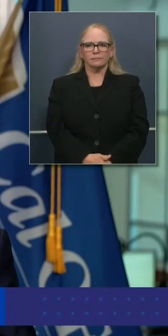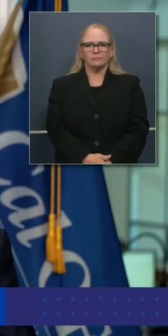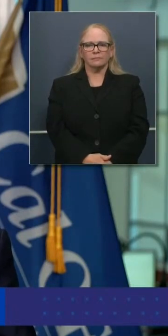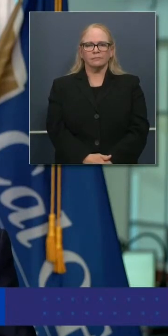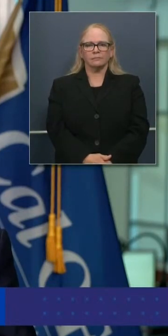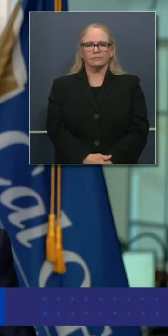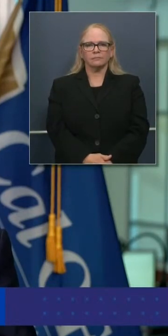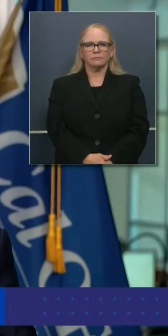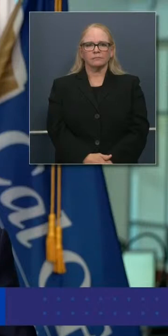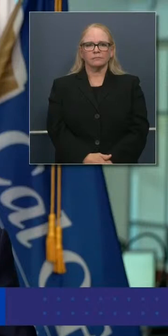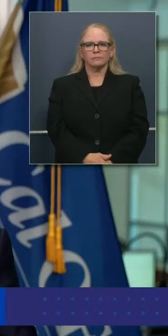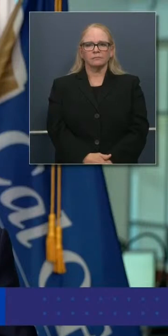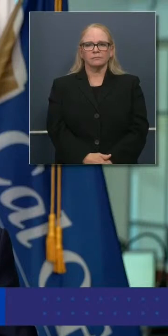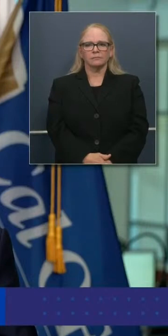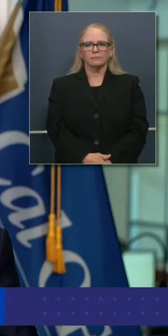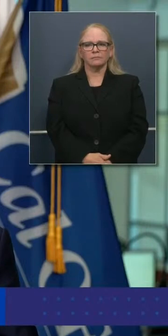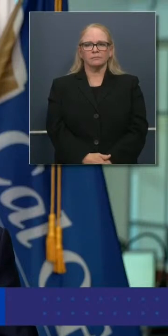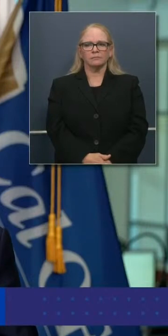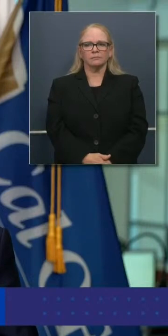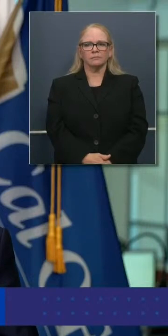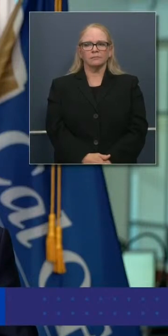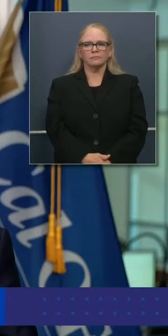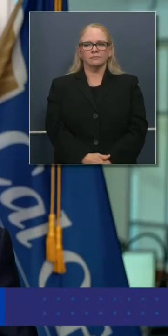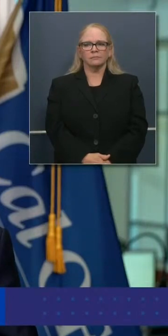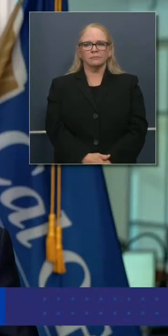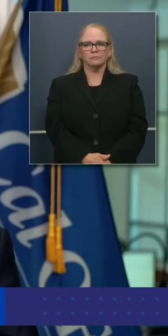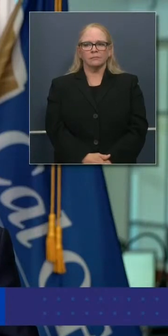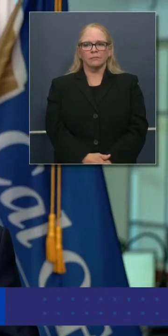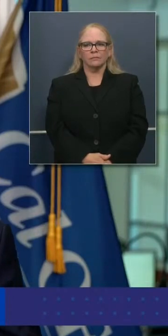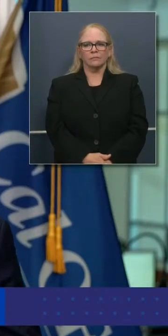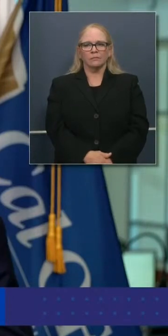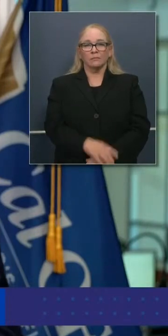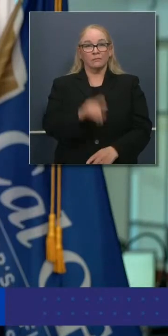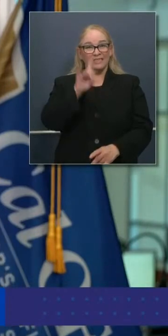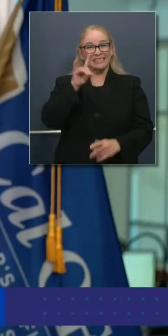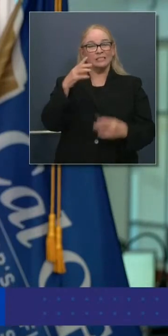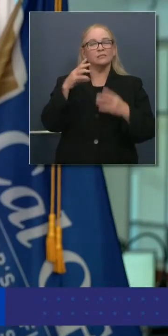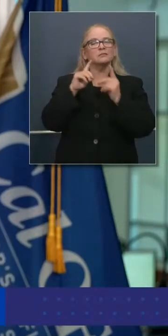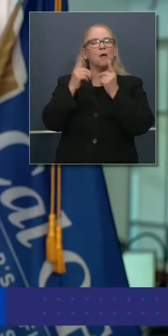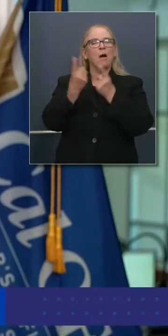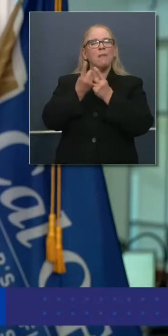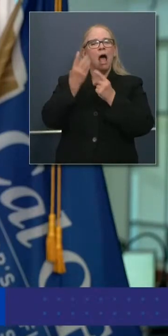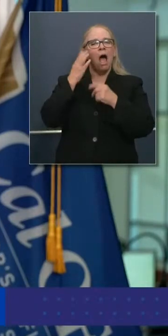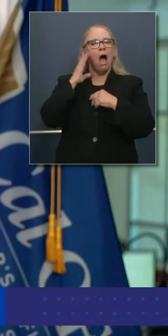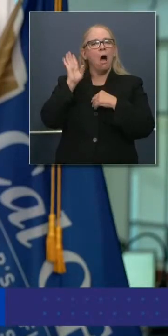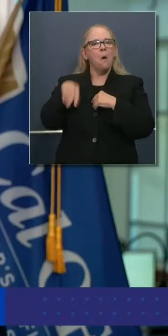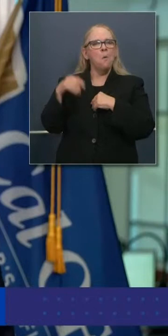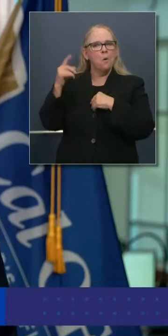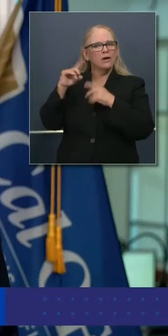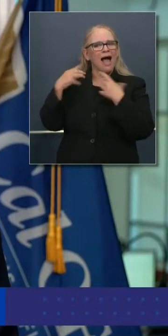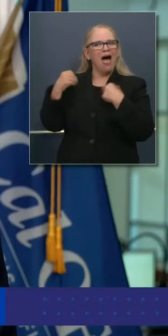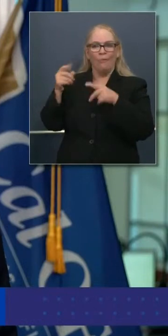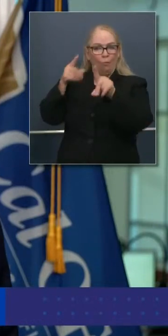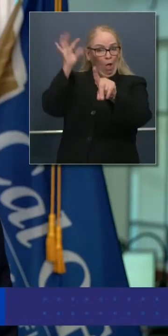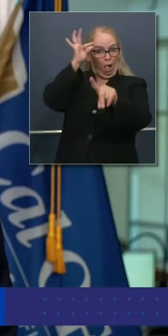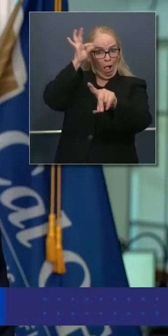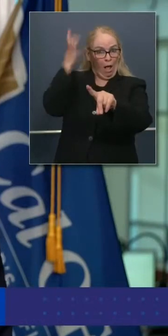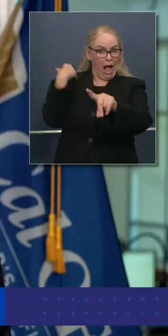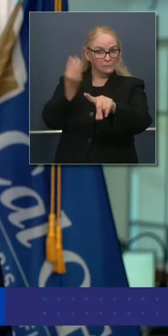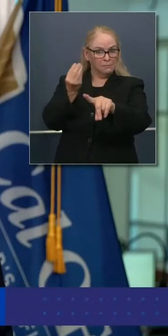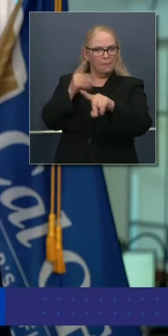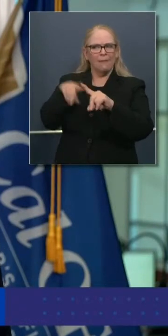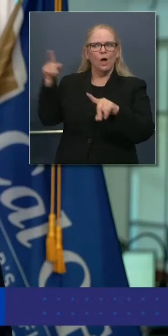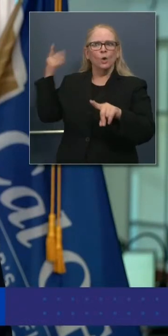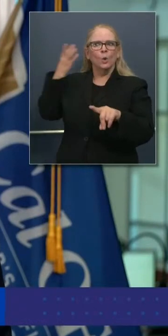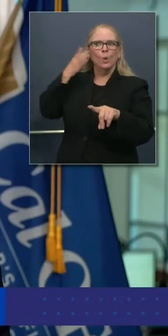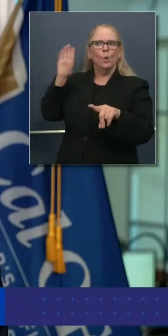knew that there was a computer glitch issue, but never reported it to your administration. Is there truth to that? And if so, why weren't you